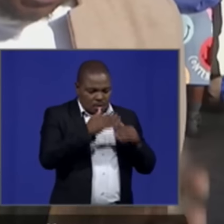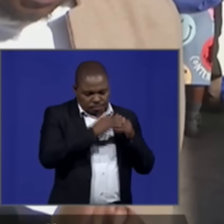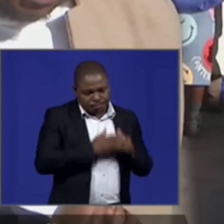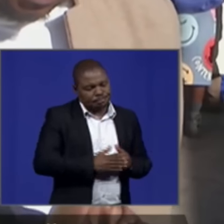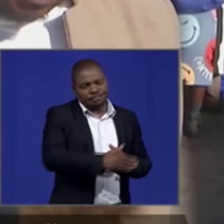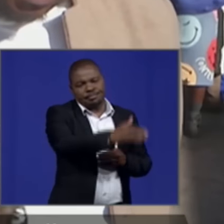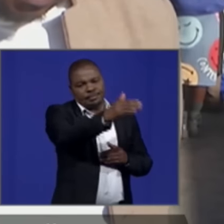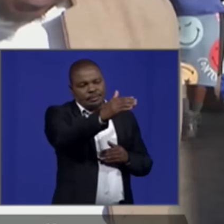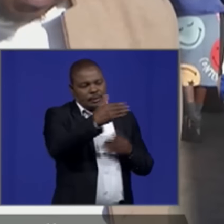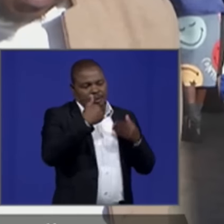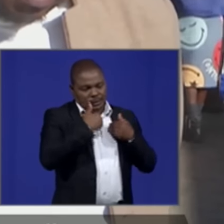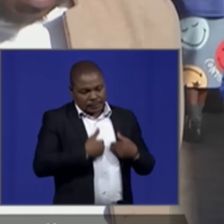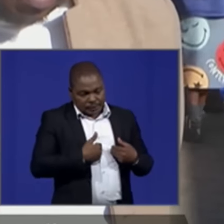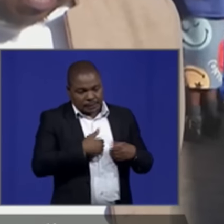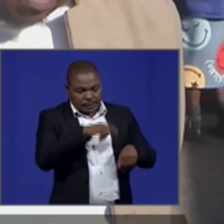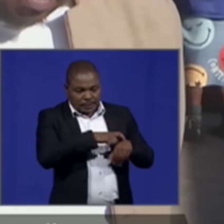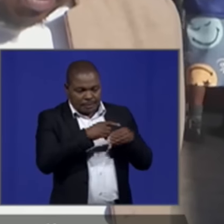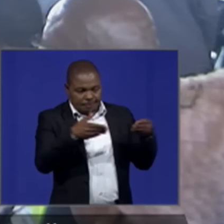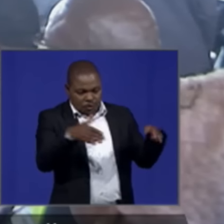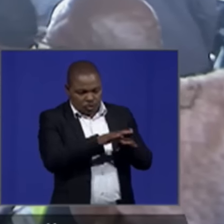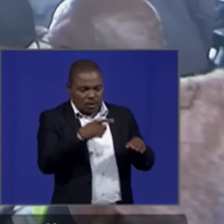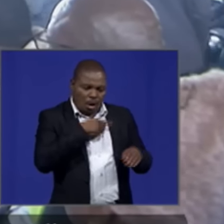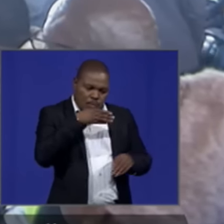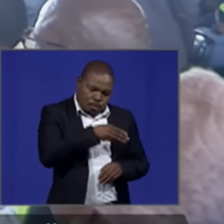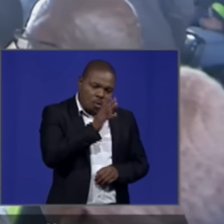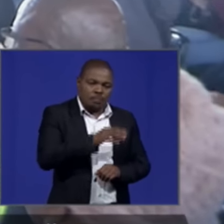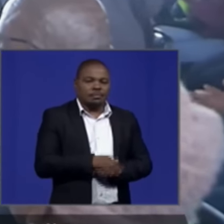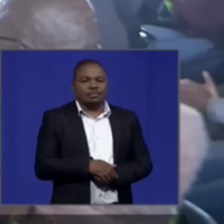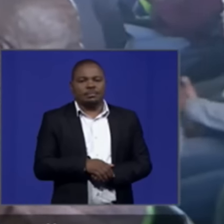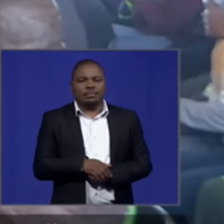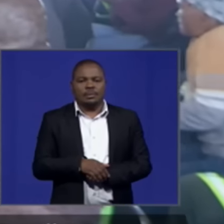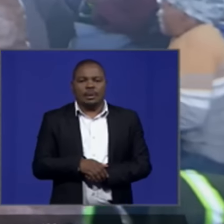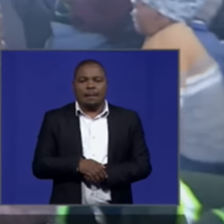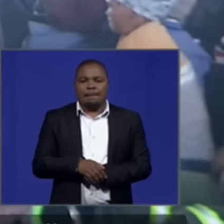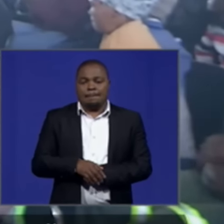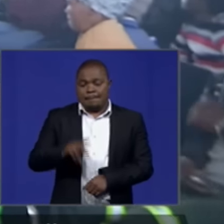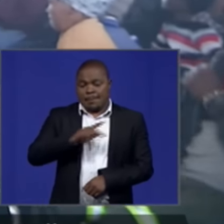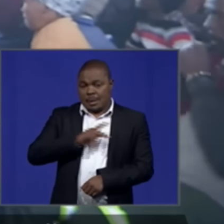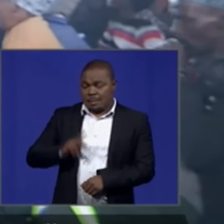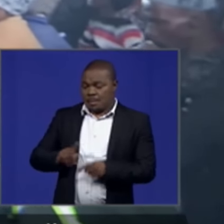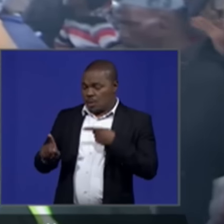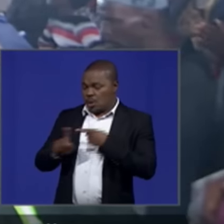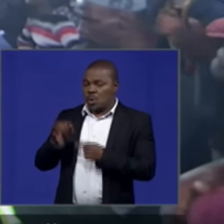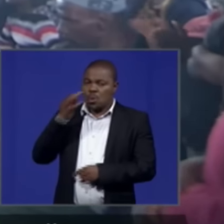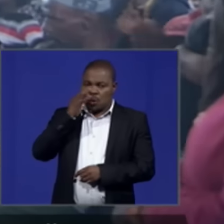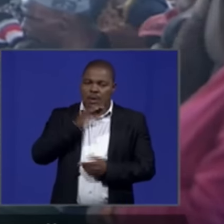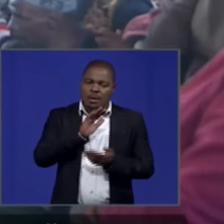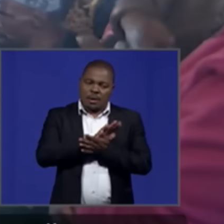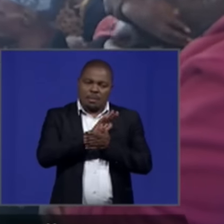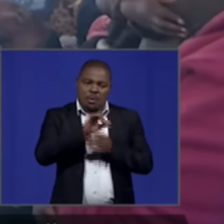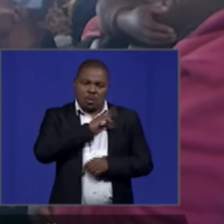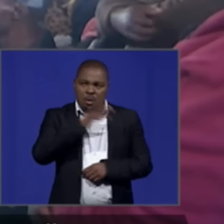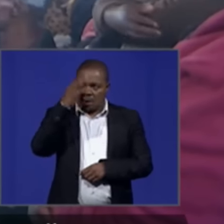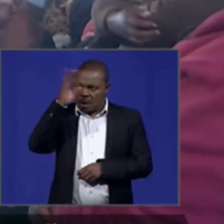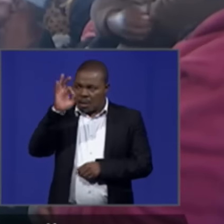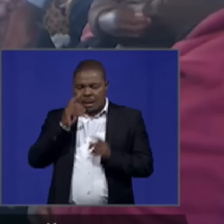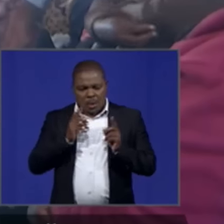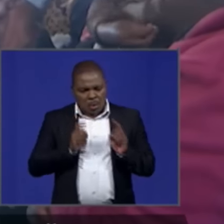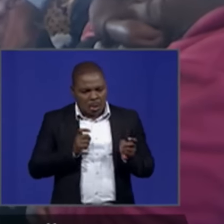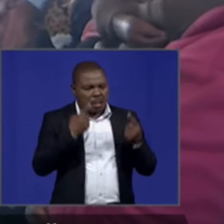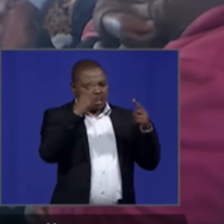fitlha ka Sontaga ga ngwana a fitlhiwa. Tonakgolo Mokgosi a re o kgotsafalela ka mokgwa o puso e tsibogileng